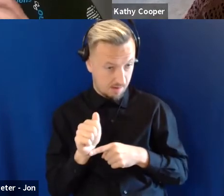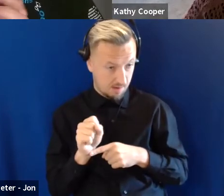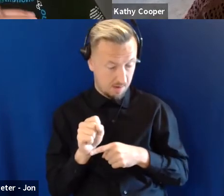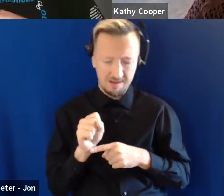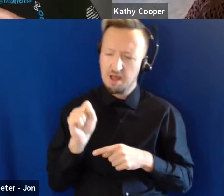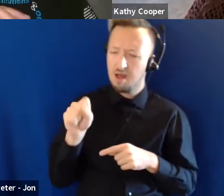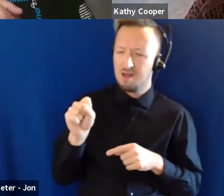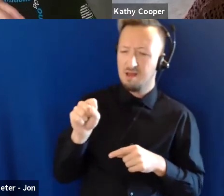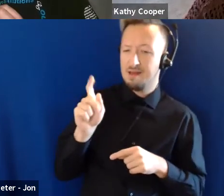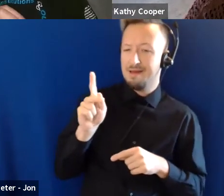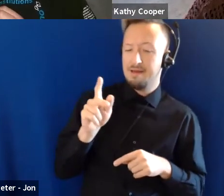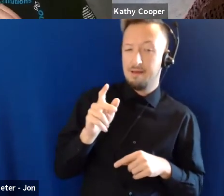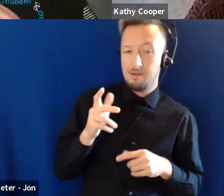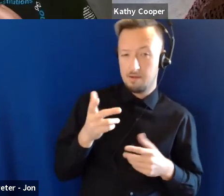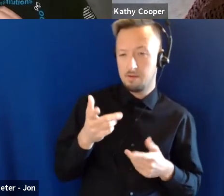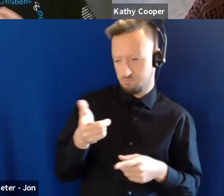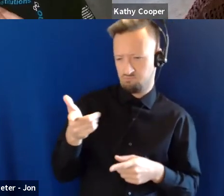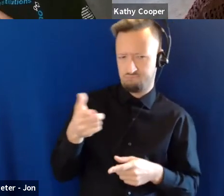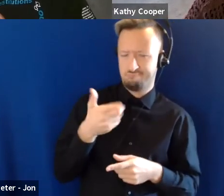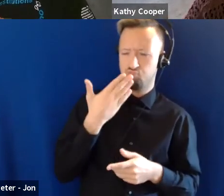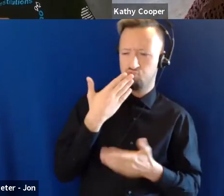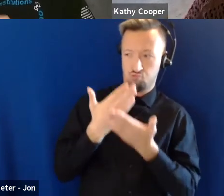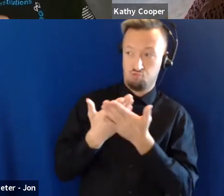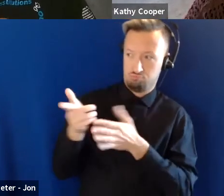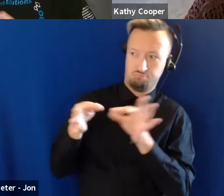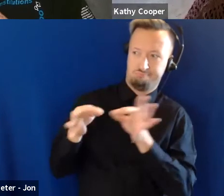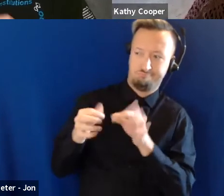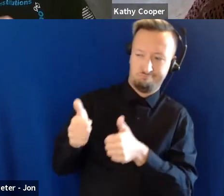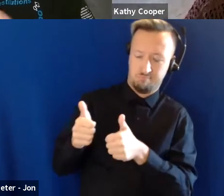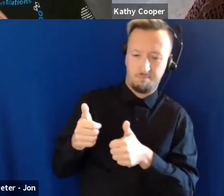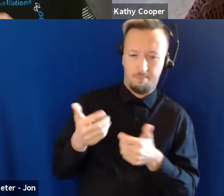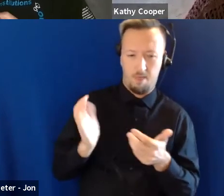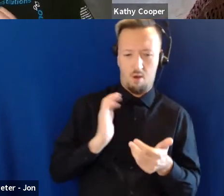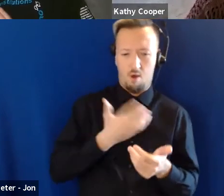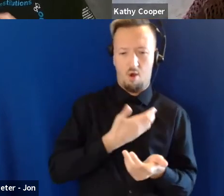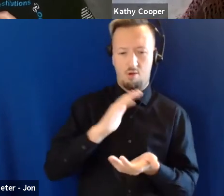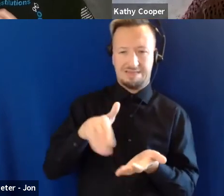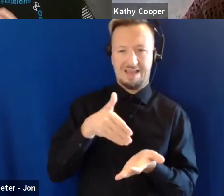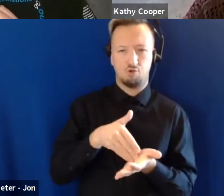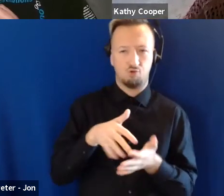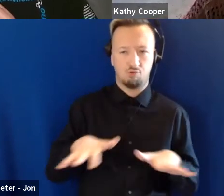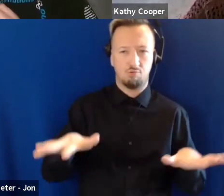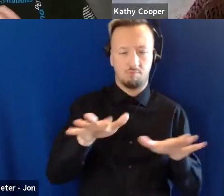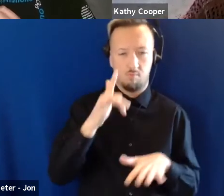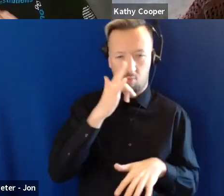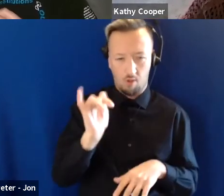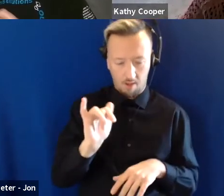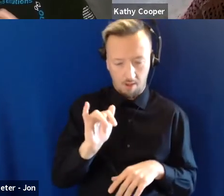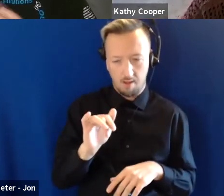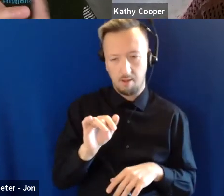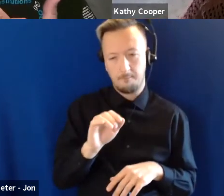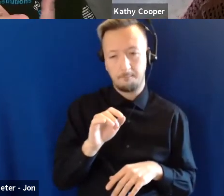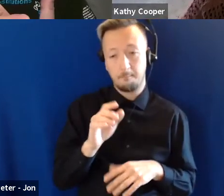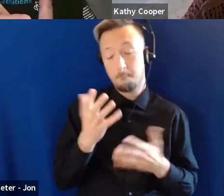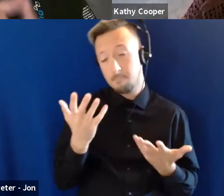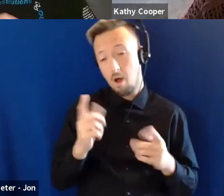Yeah, probably. I mean, that's a great, sort of description of kind of the landscape of the centers. I mean, I think it is also, I